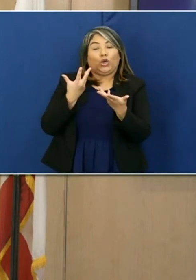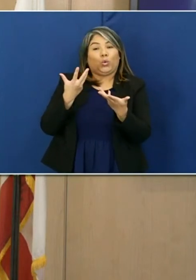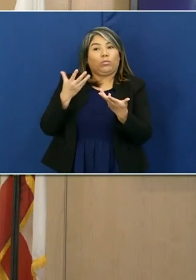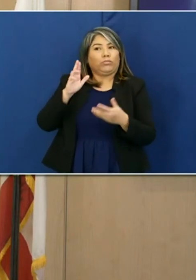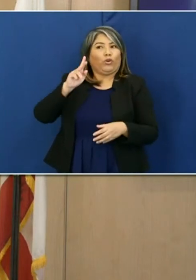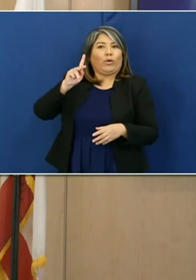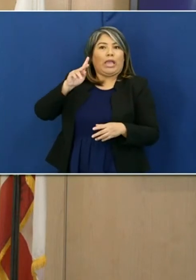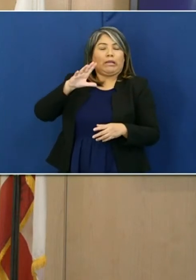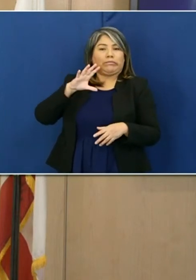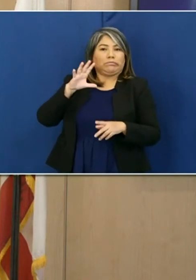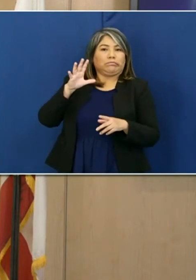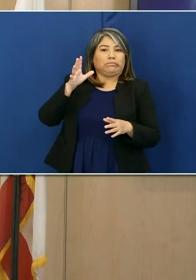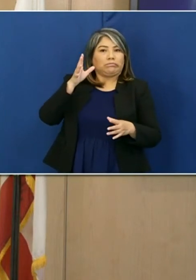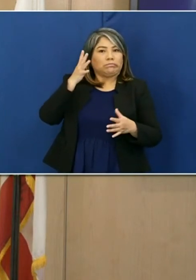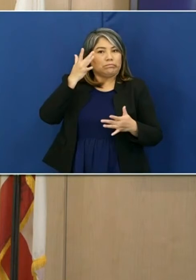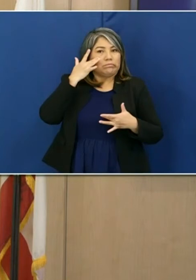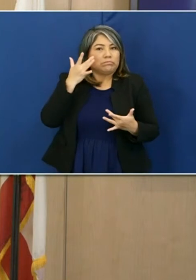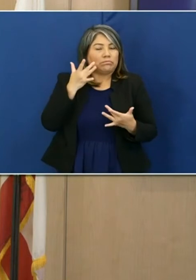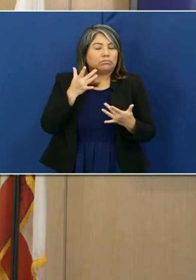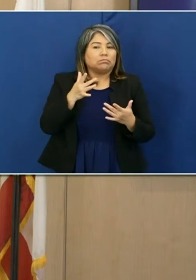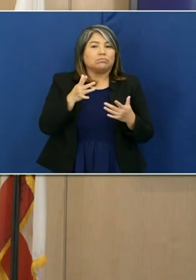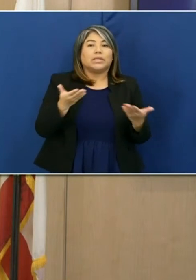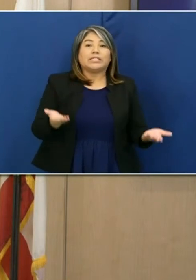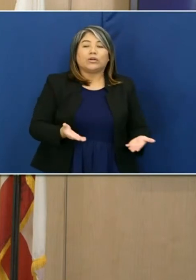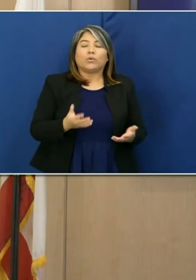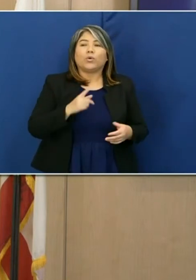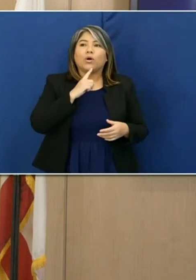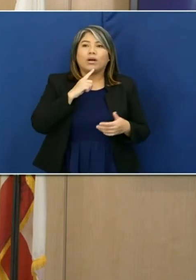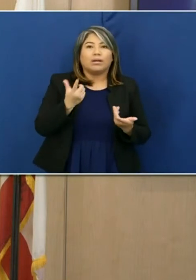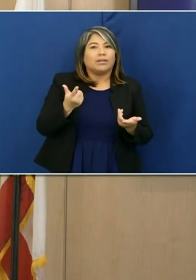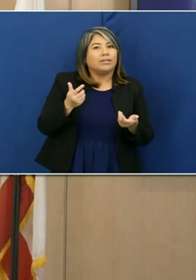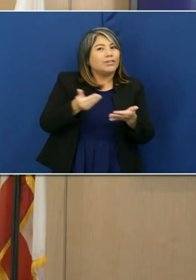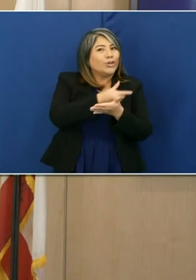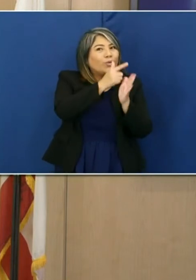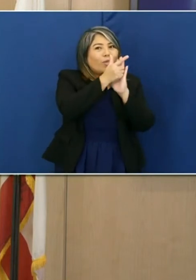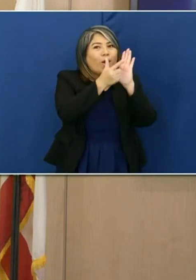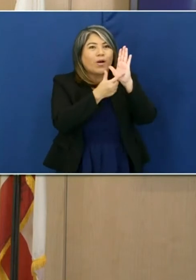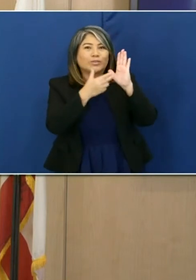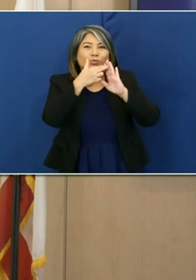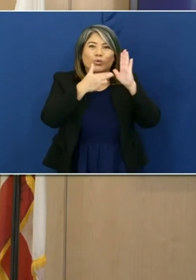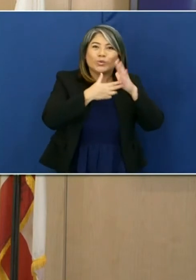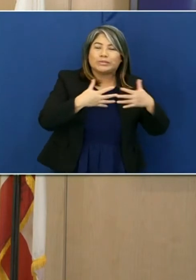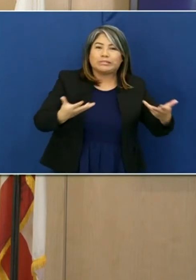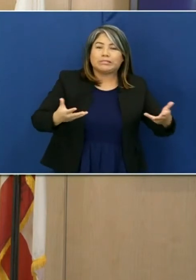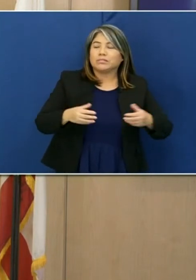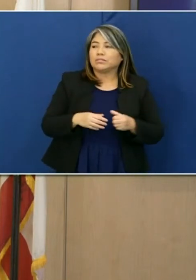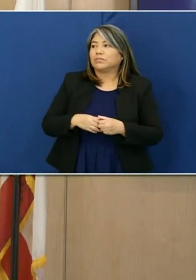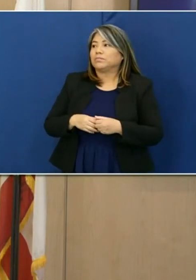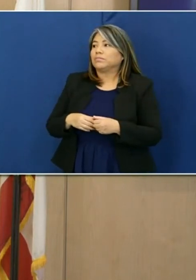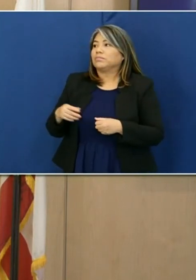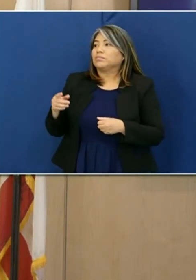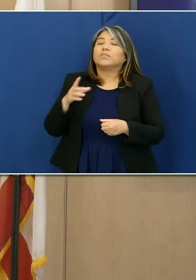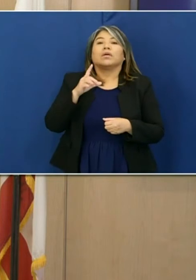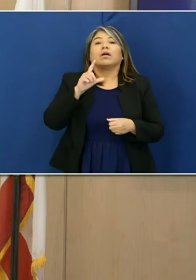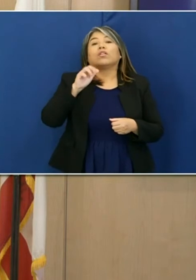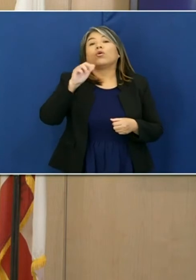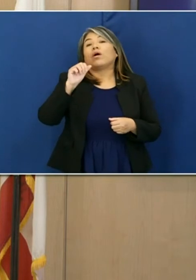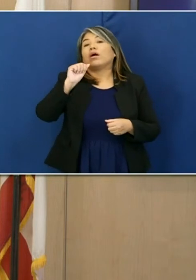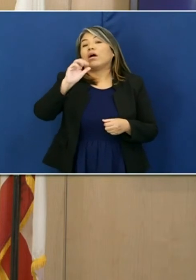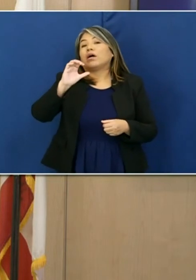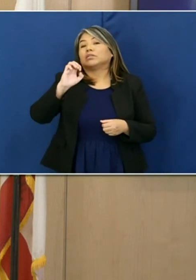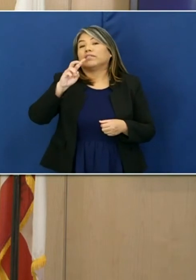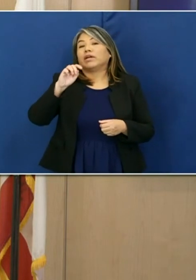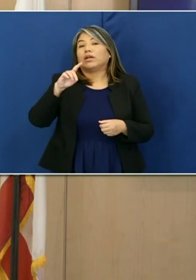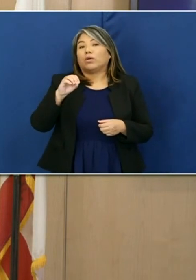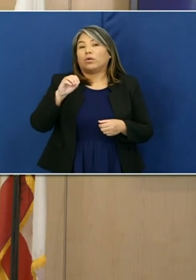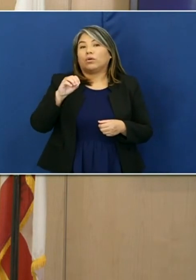going to be any change in enforcement? And Supervisor Fletcher is going to respond to that. And there's a two-part question from Laura Acevedo with ABC